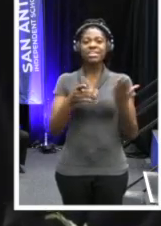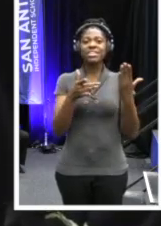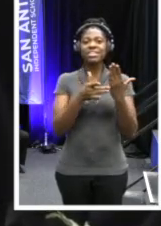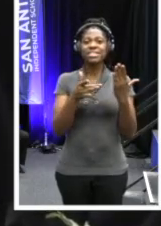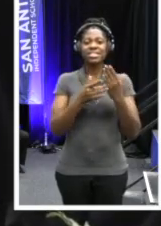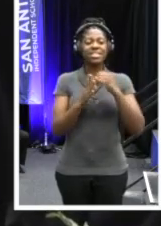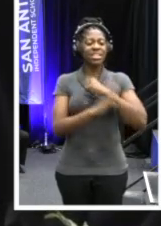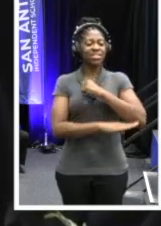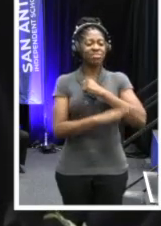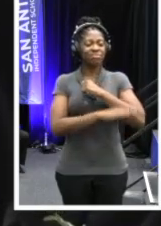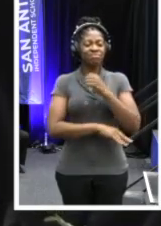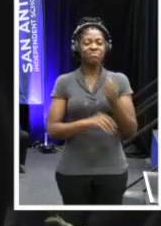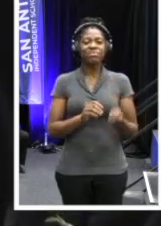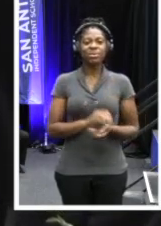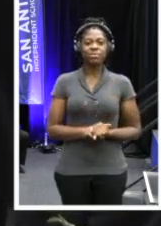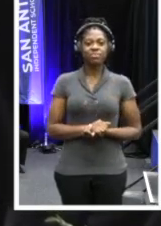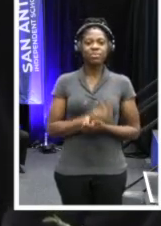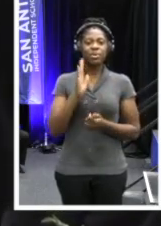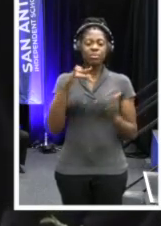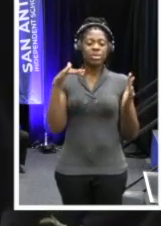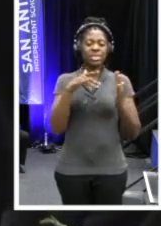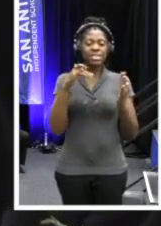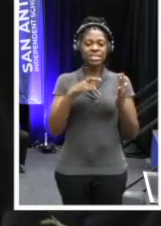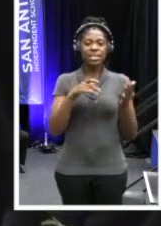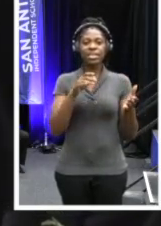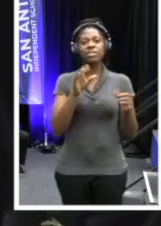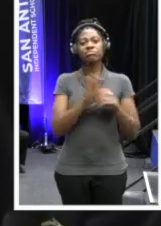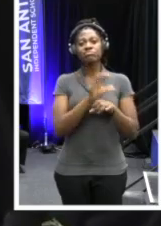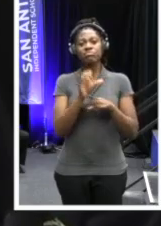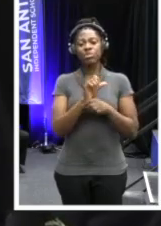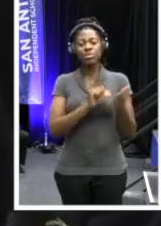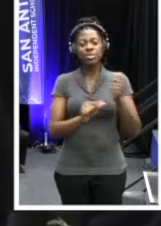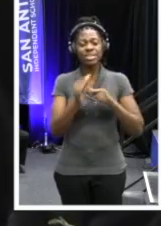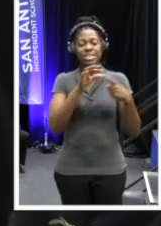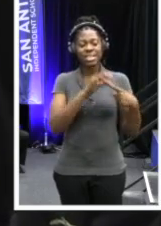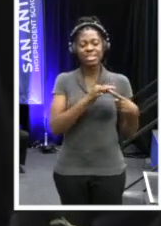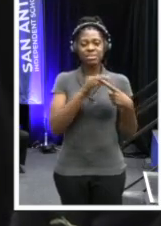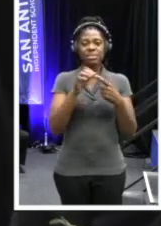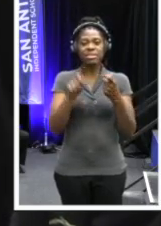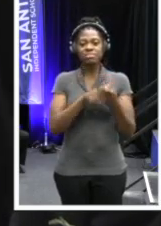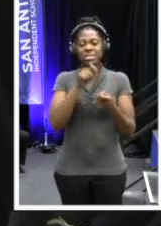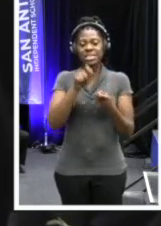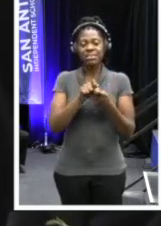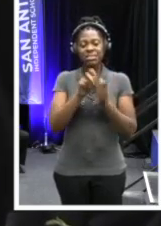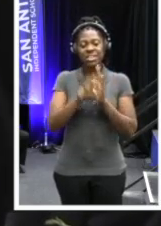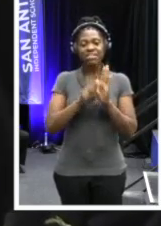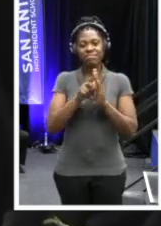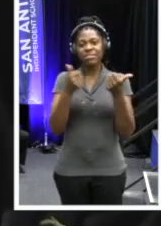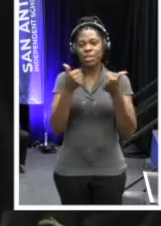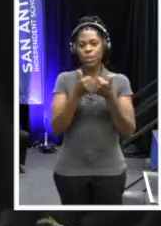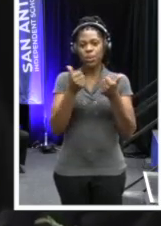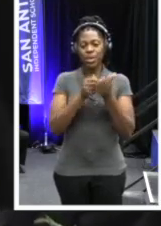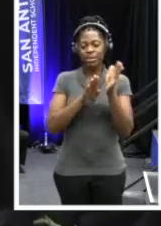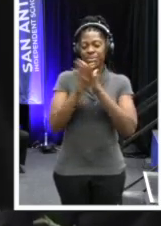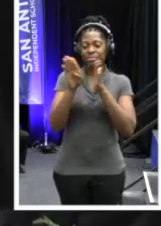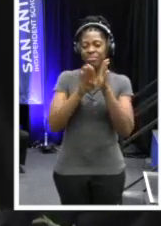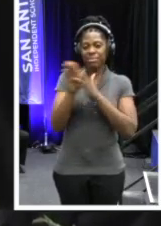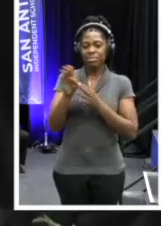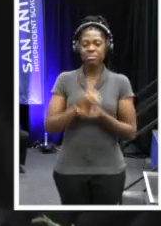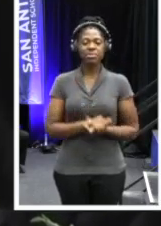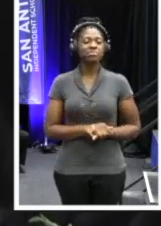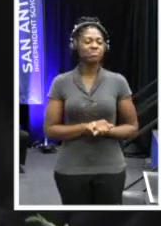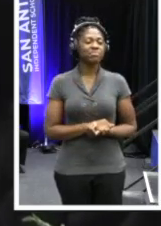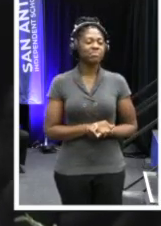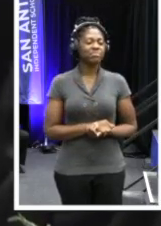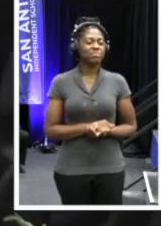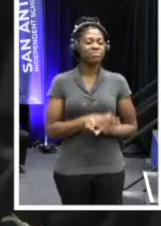of 2024 to study computer science with a specialty in video game development in his goal of becoming a